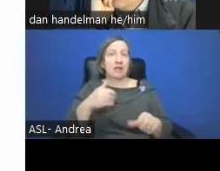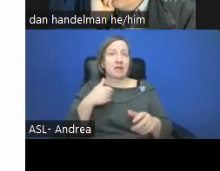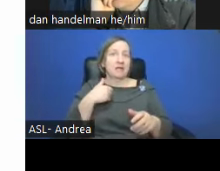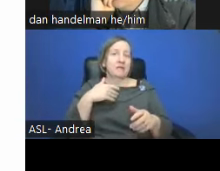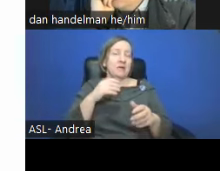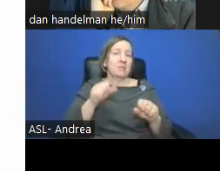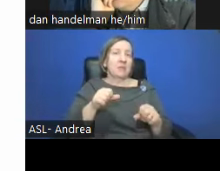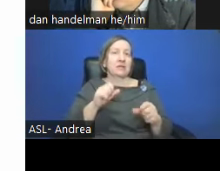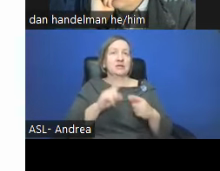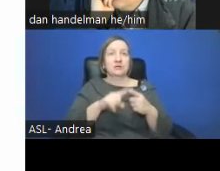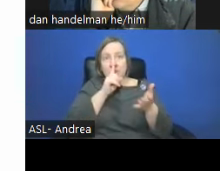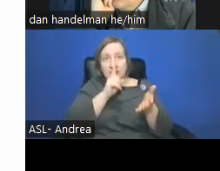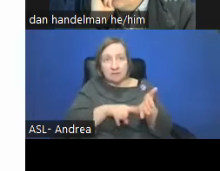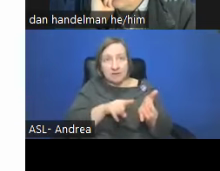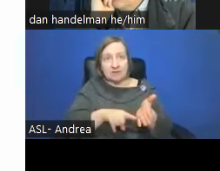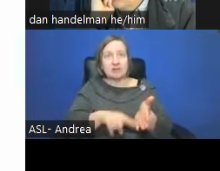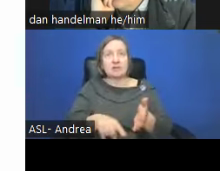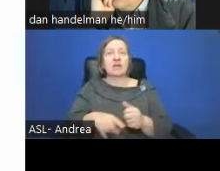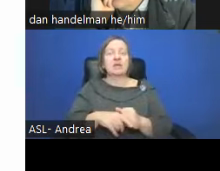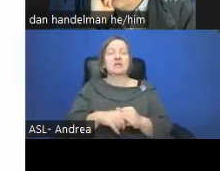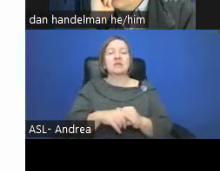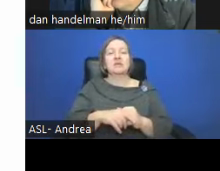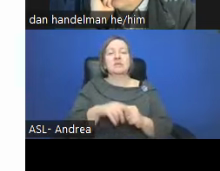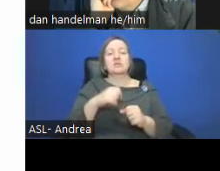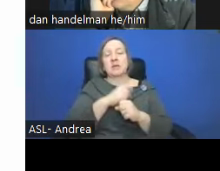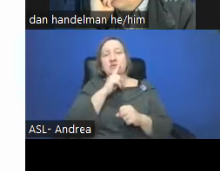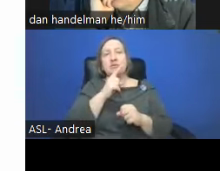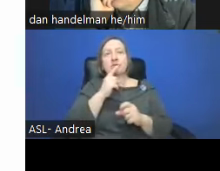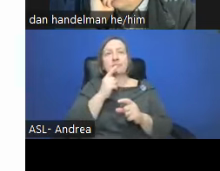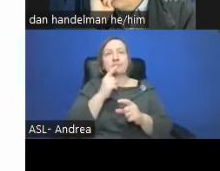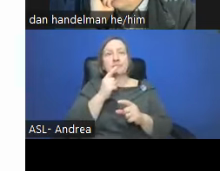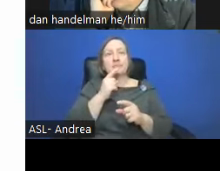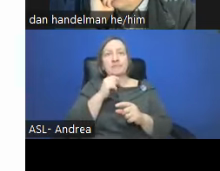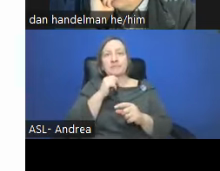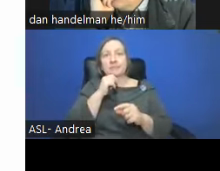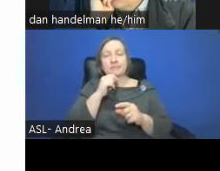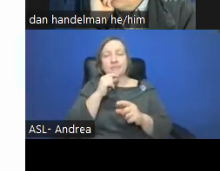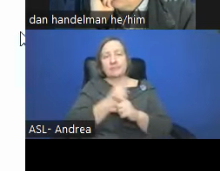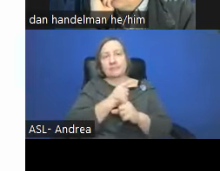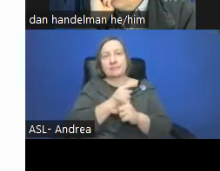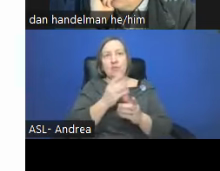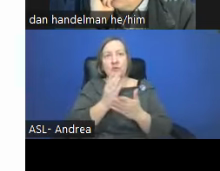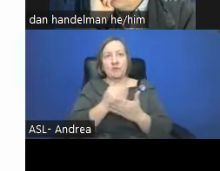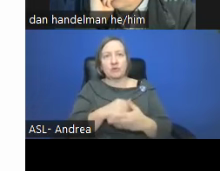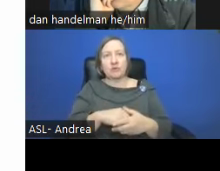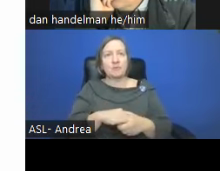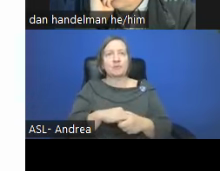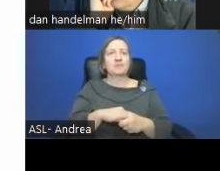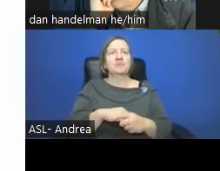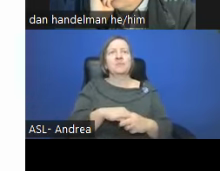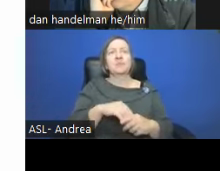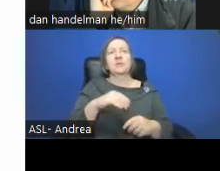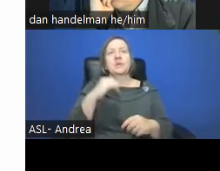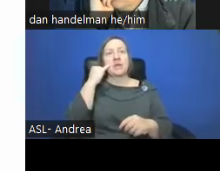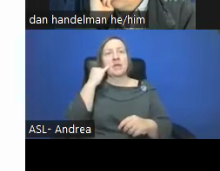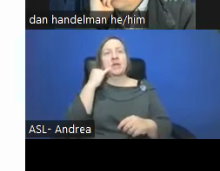to investigate to ensure an impartial review. 1, however, when bureau and supervisors generate